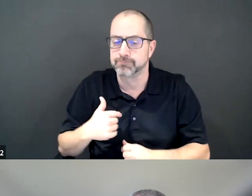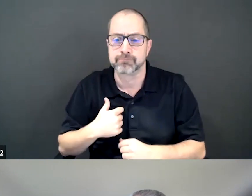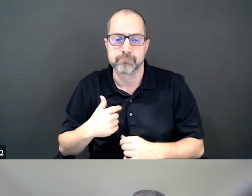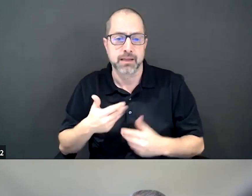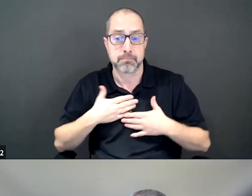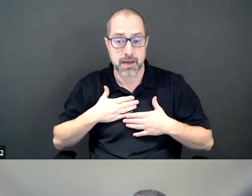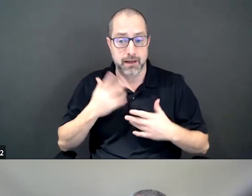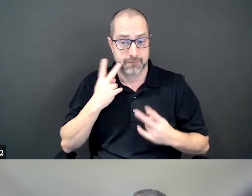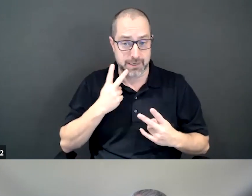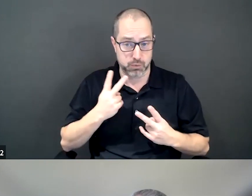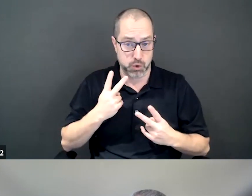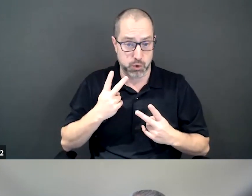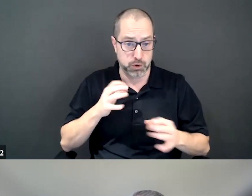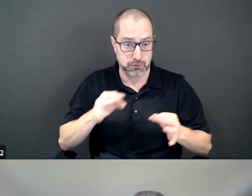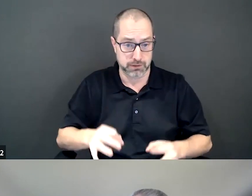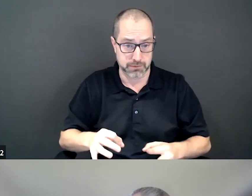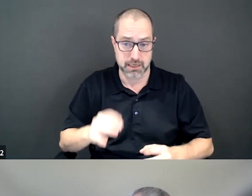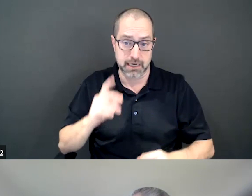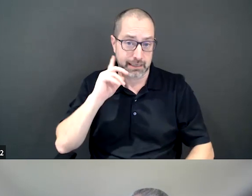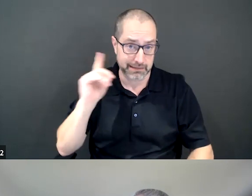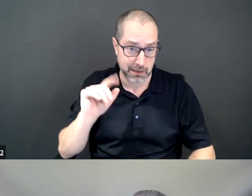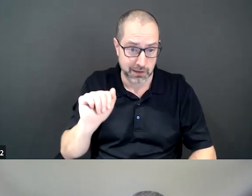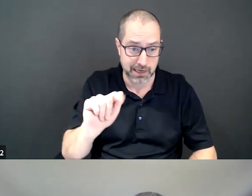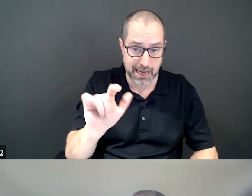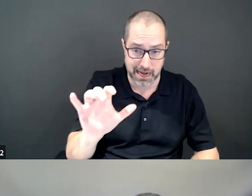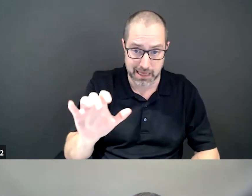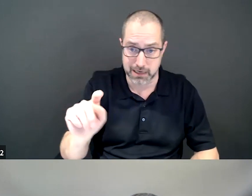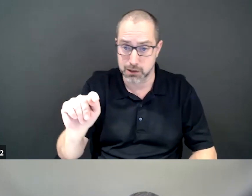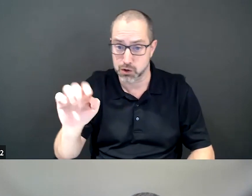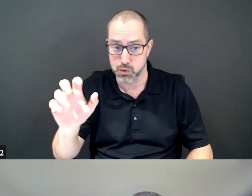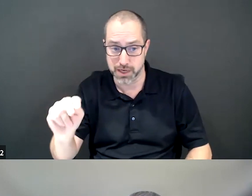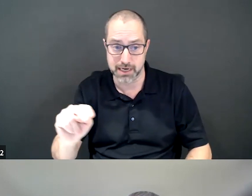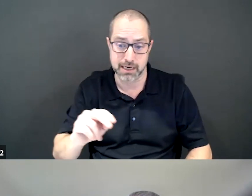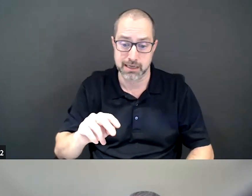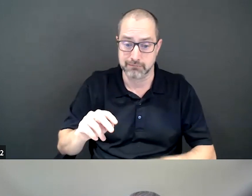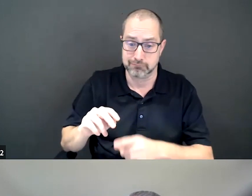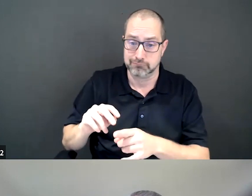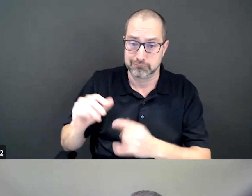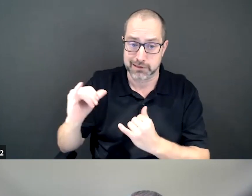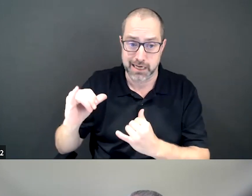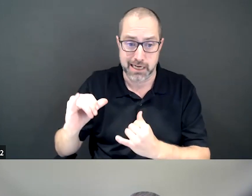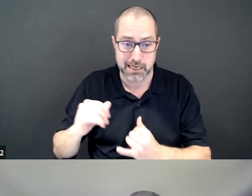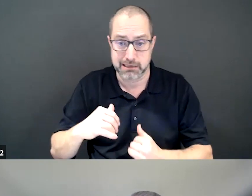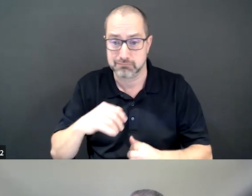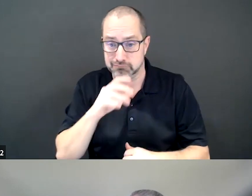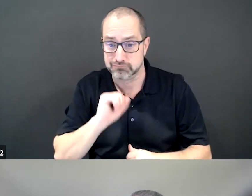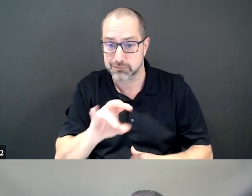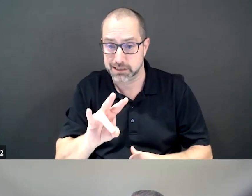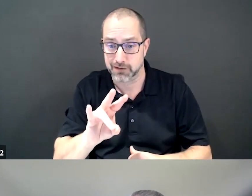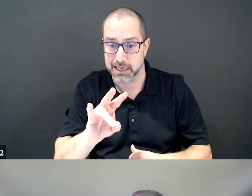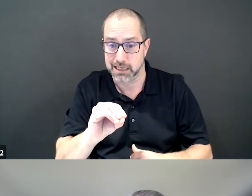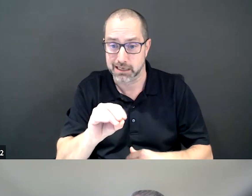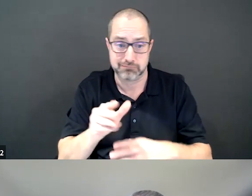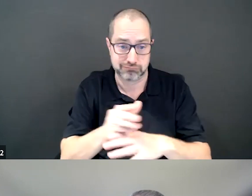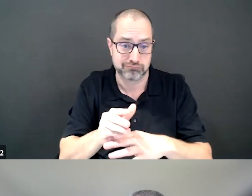I sound like Alec's twin. I'm 72 as opposed to 70. What hair I have is white as opposed to any other